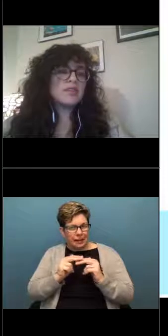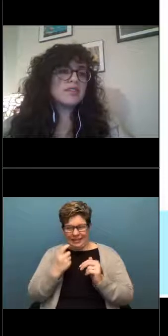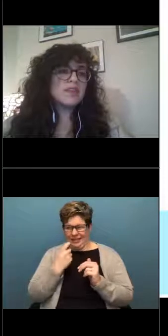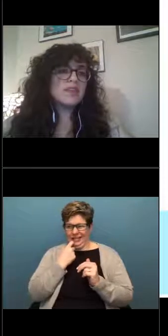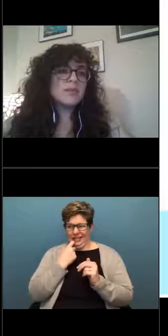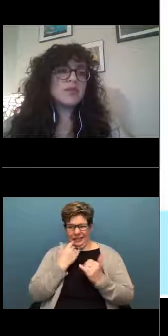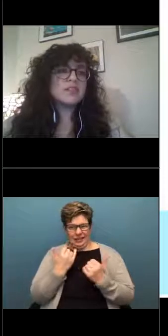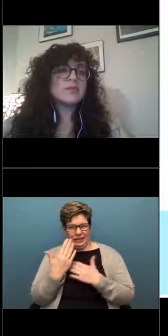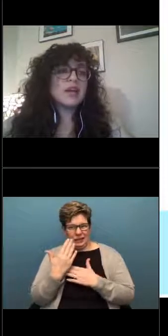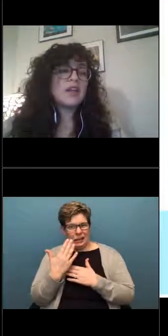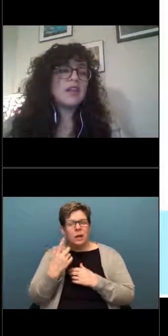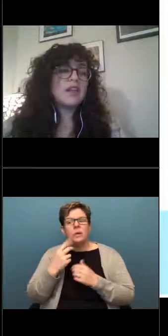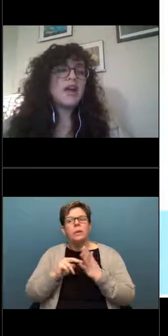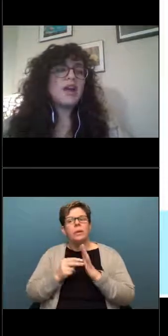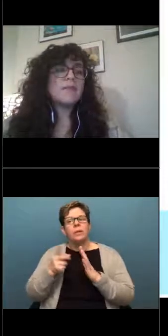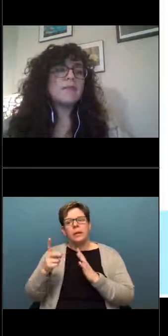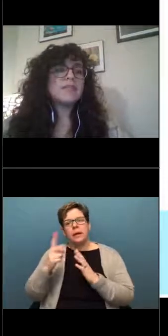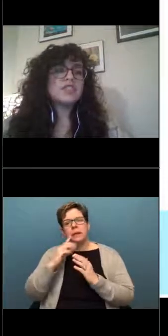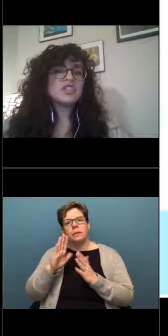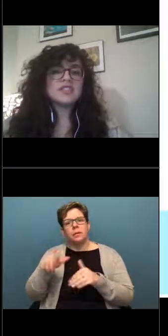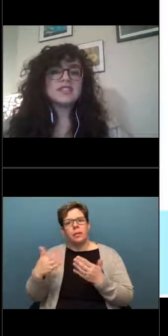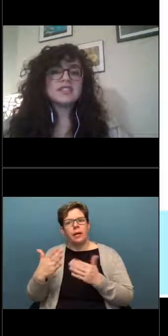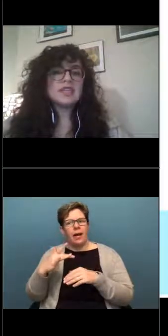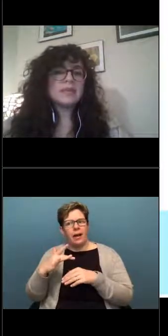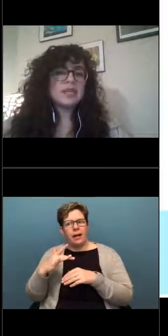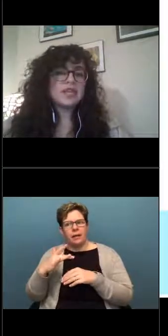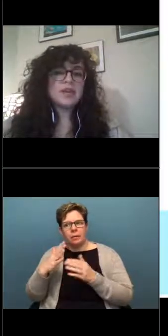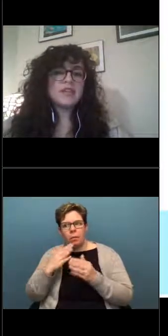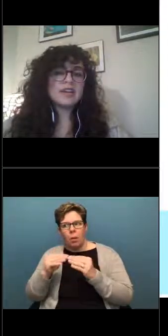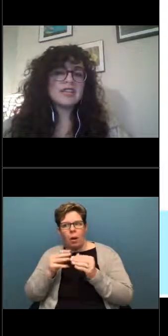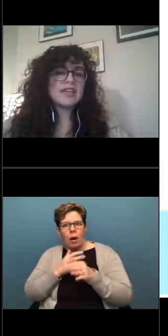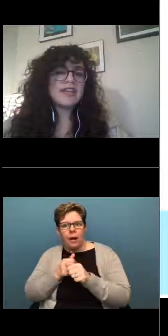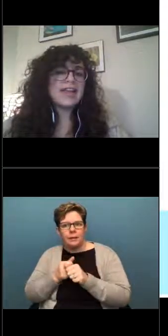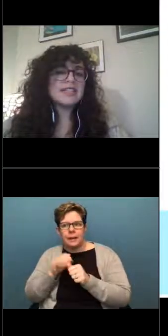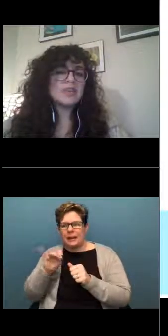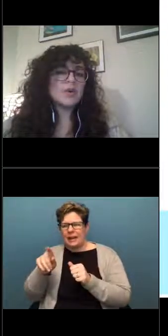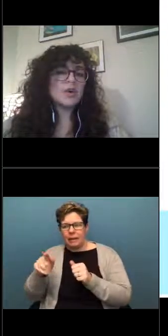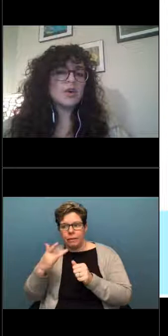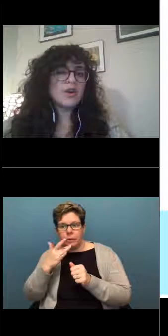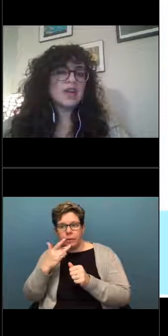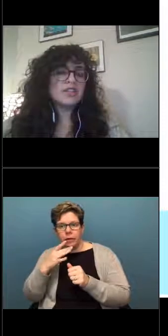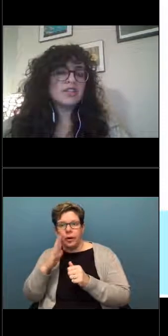that is available as well. But please just send me an email there to